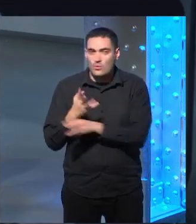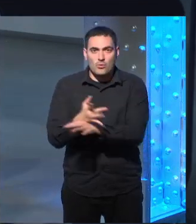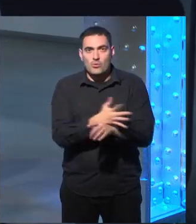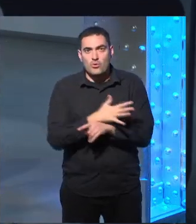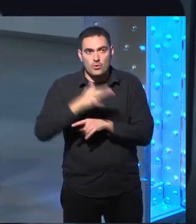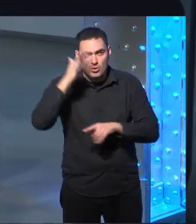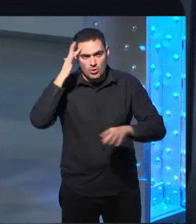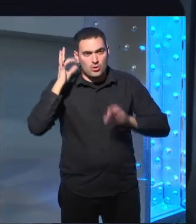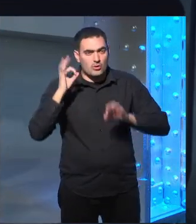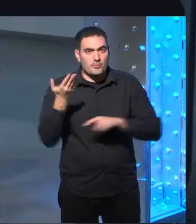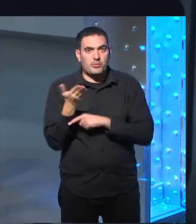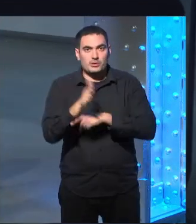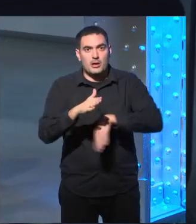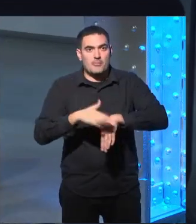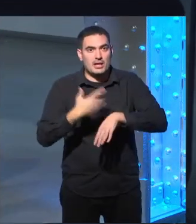bring about the Turing